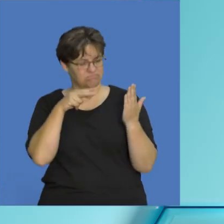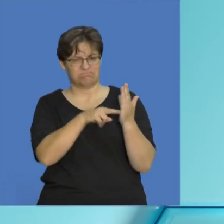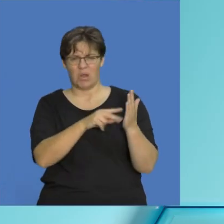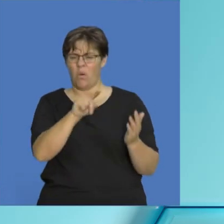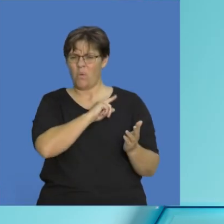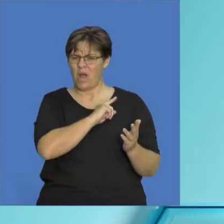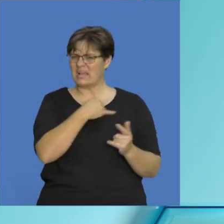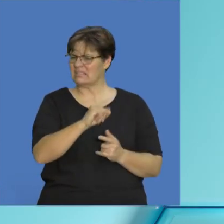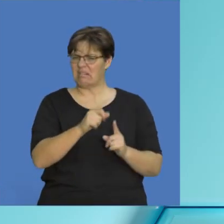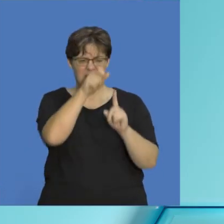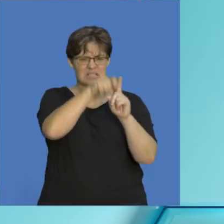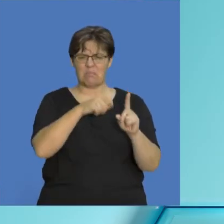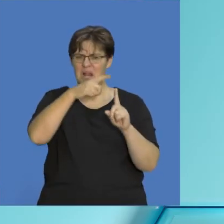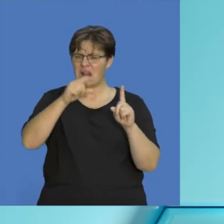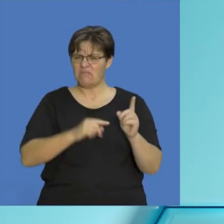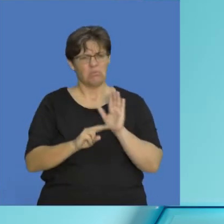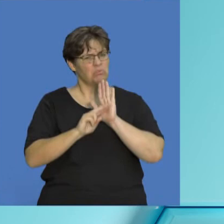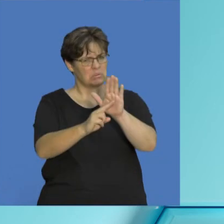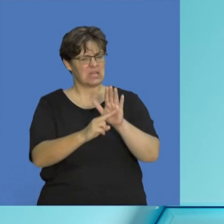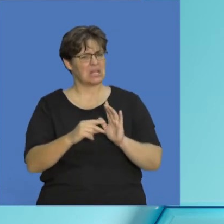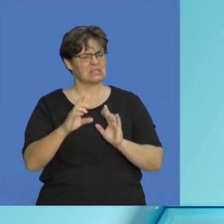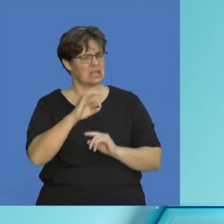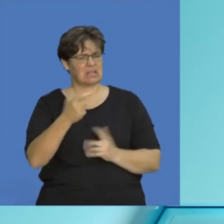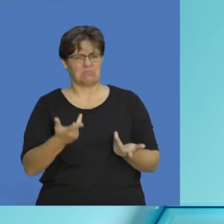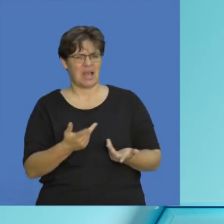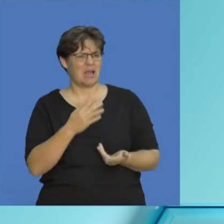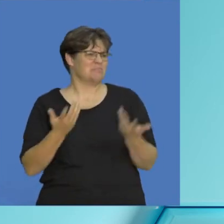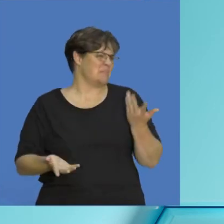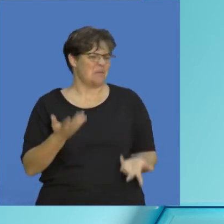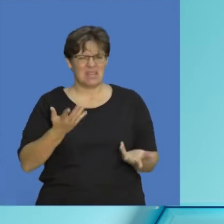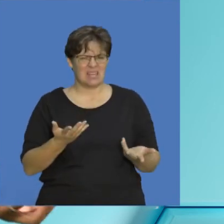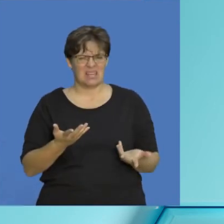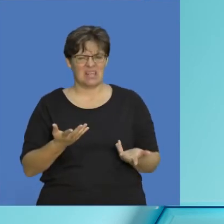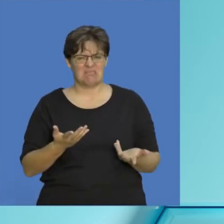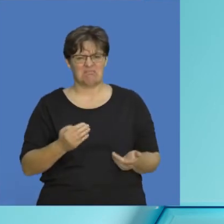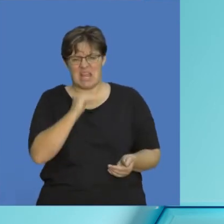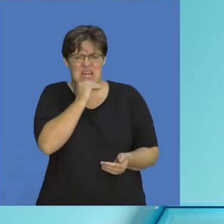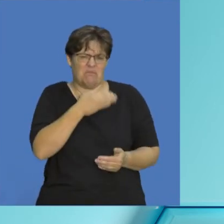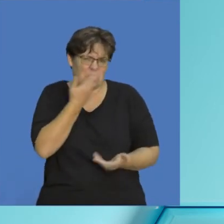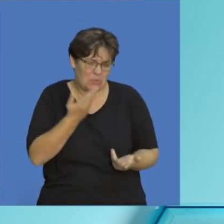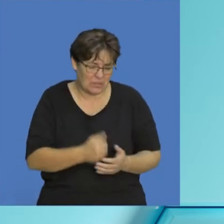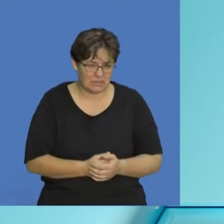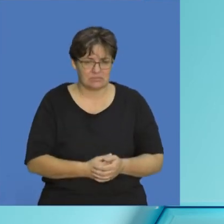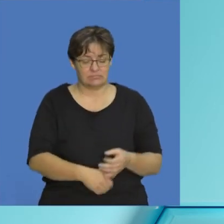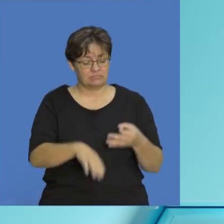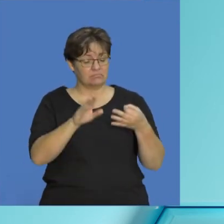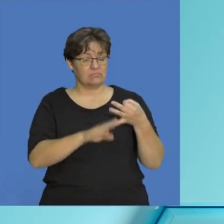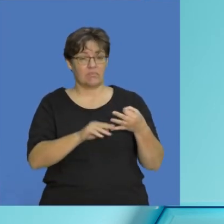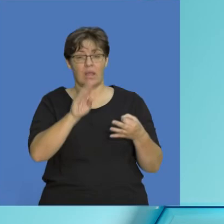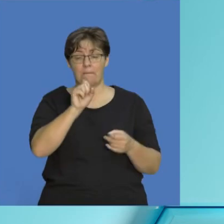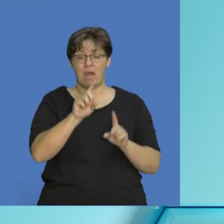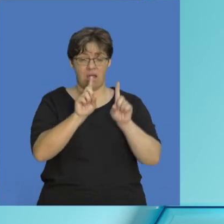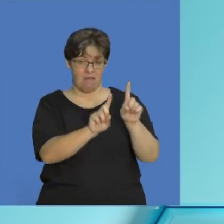way, unless in the books. I'm not sure why people are not using the stem and leave to represent data. Maybe it's not really that